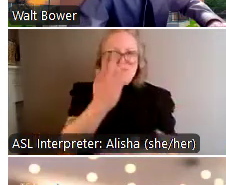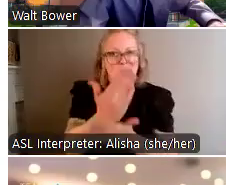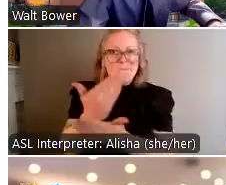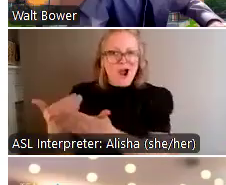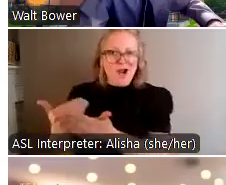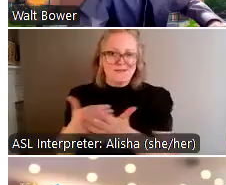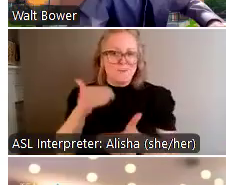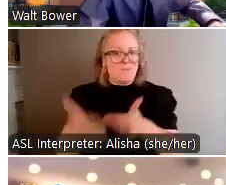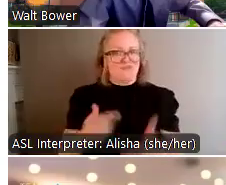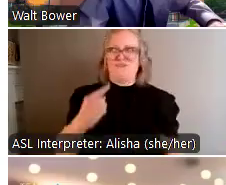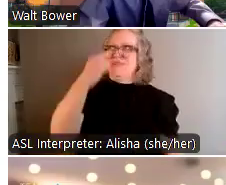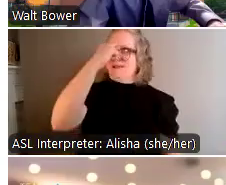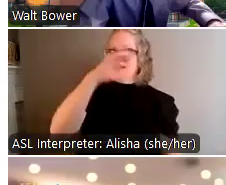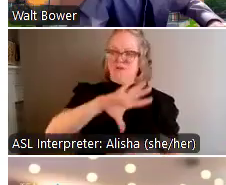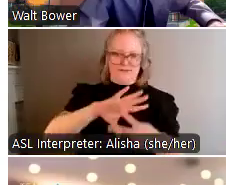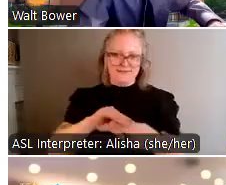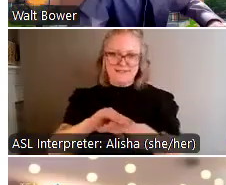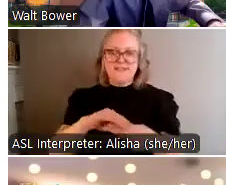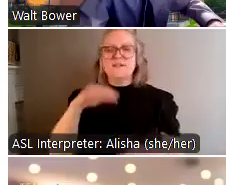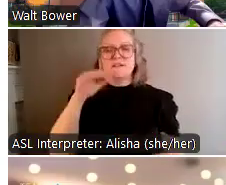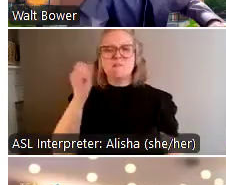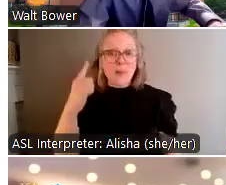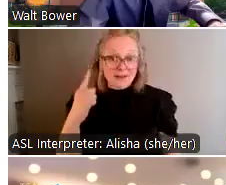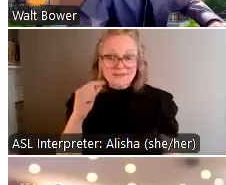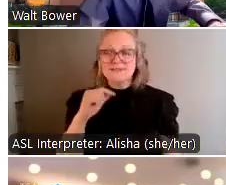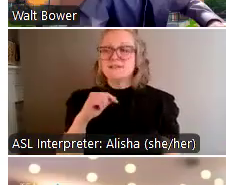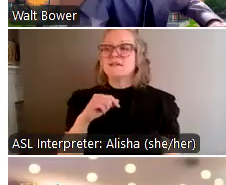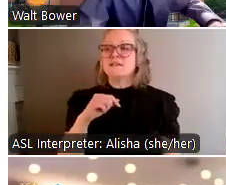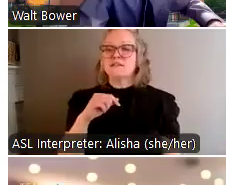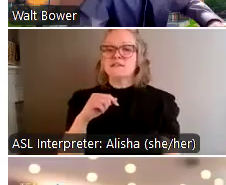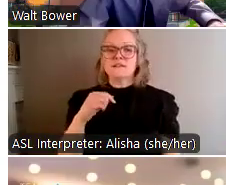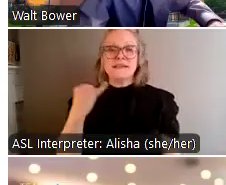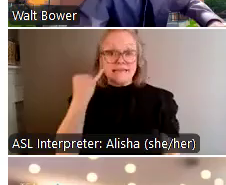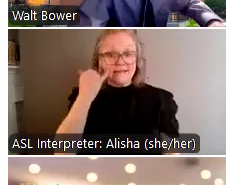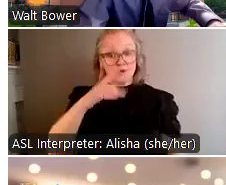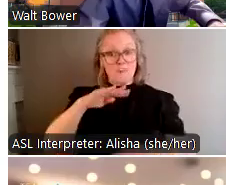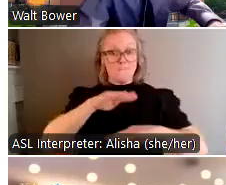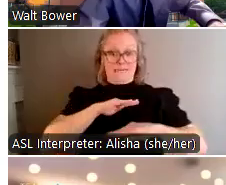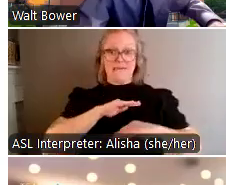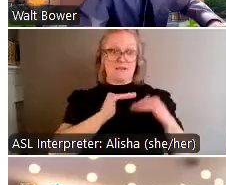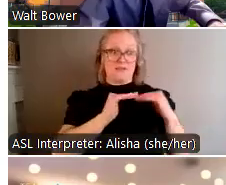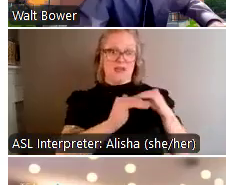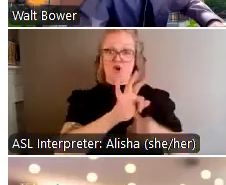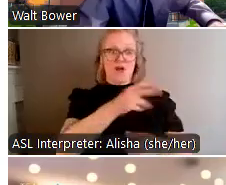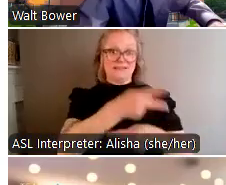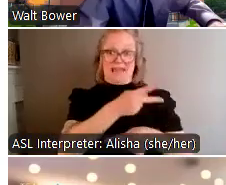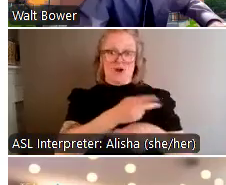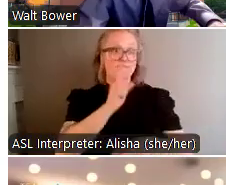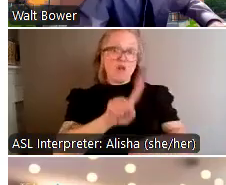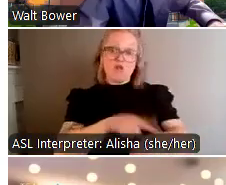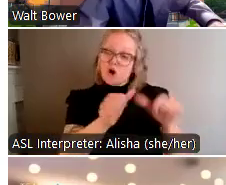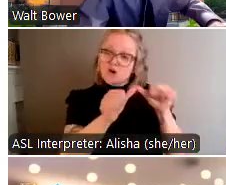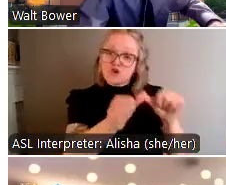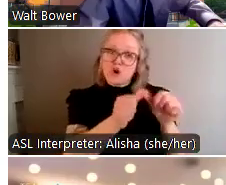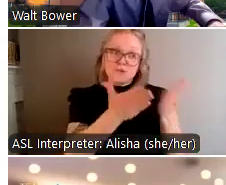if you think about it. However, when you meet level of care for our long-term services and supports,